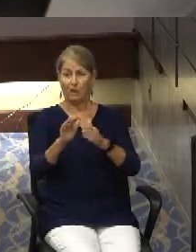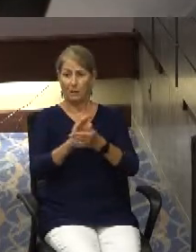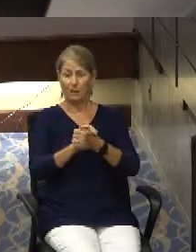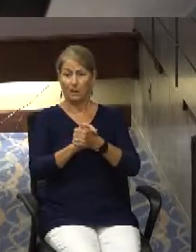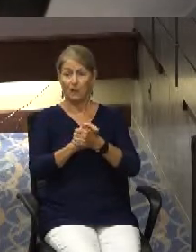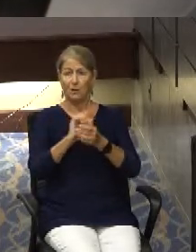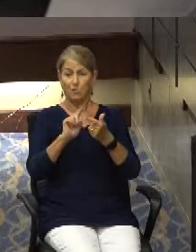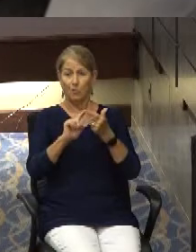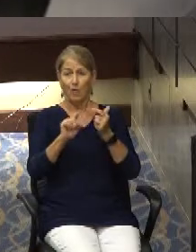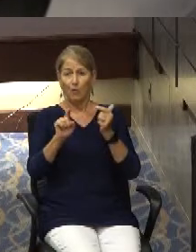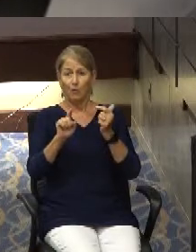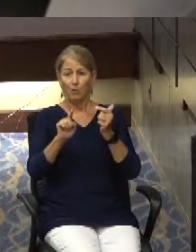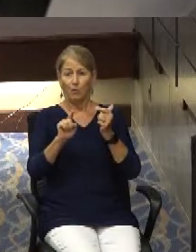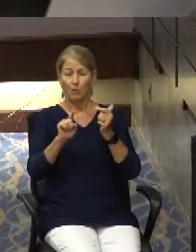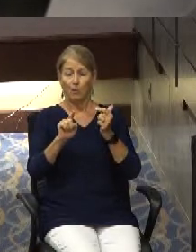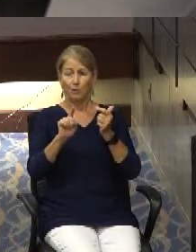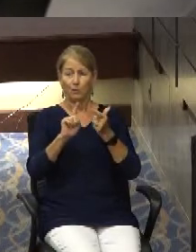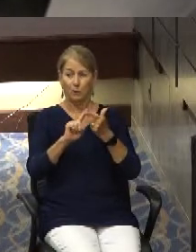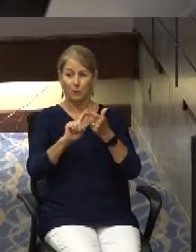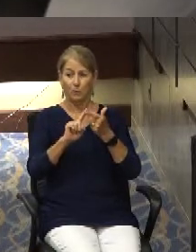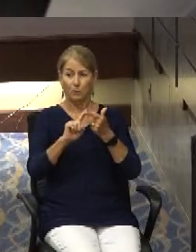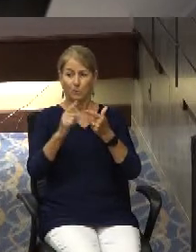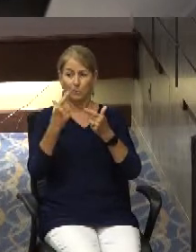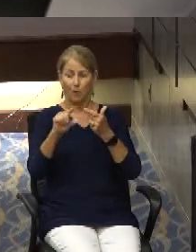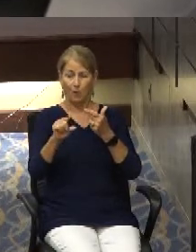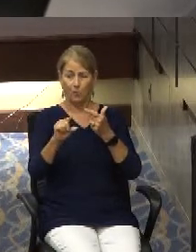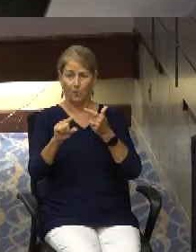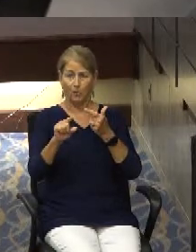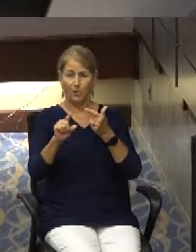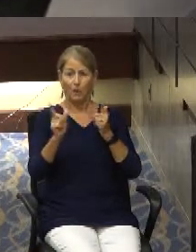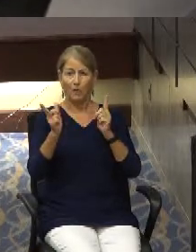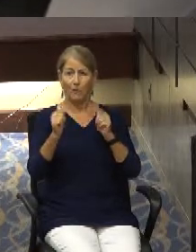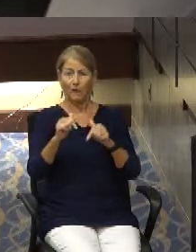to them to go to when WISD,